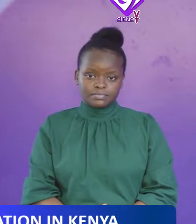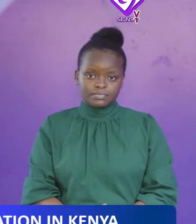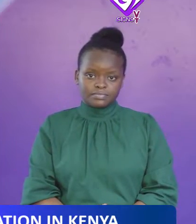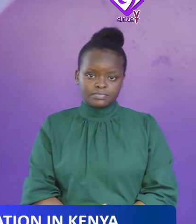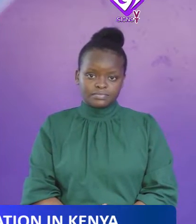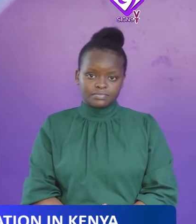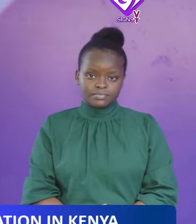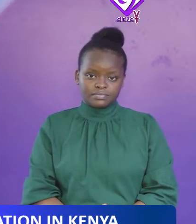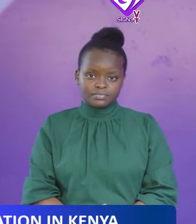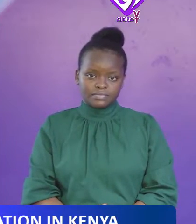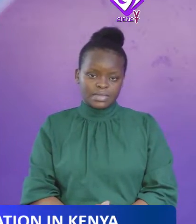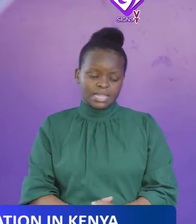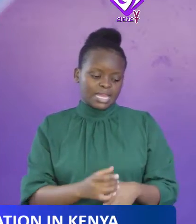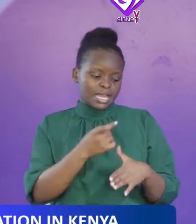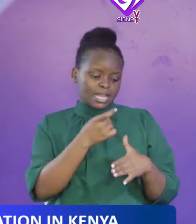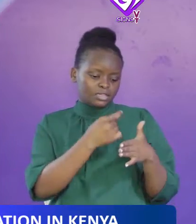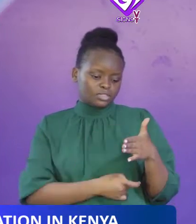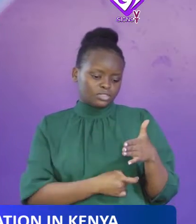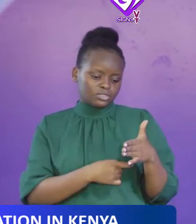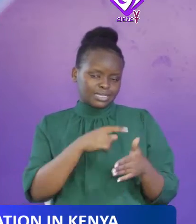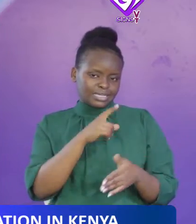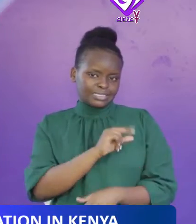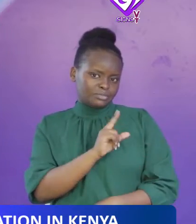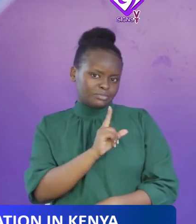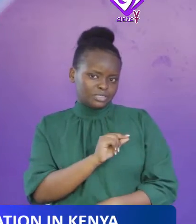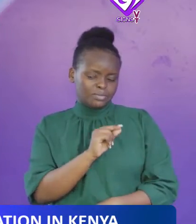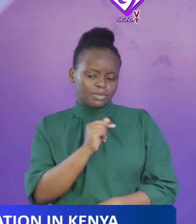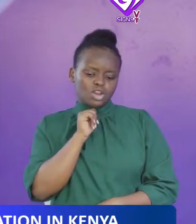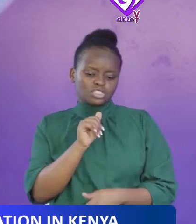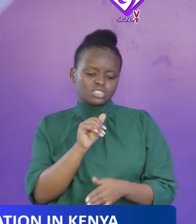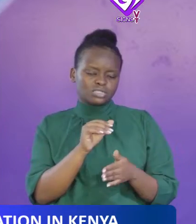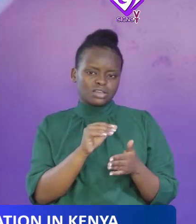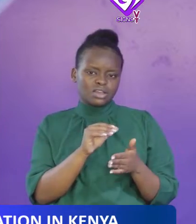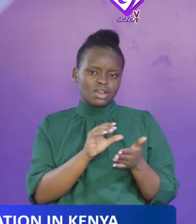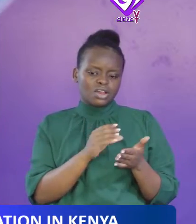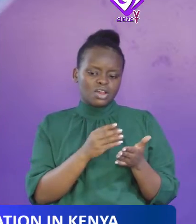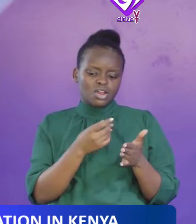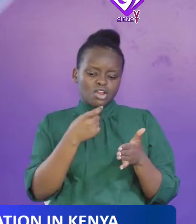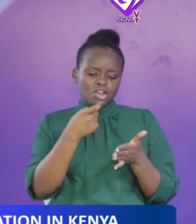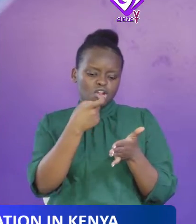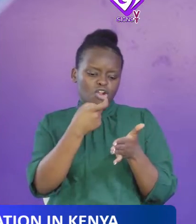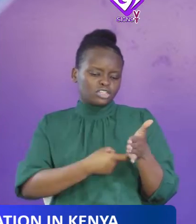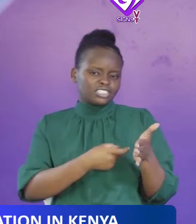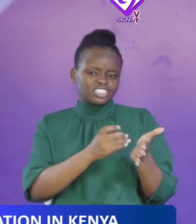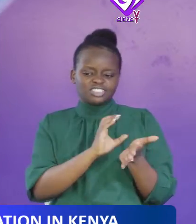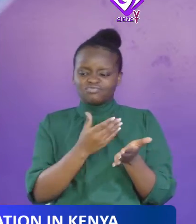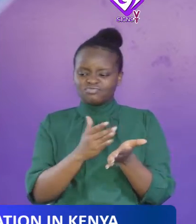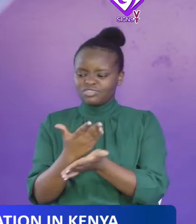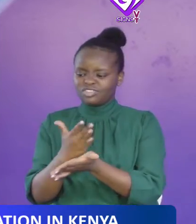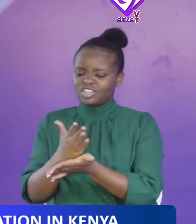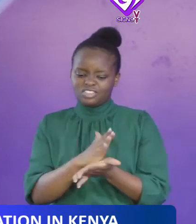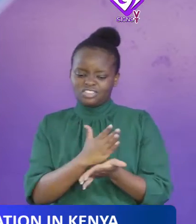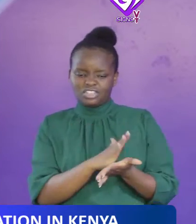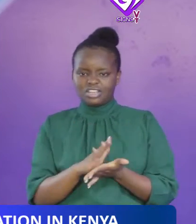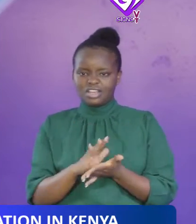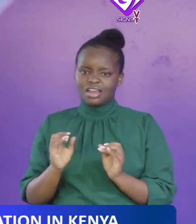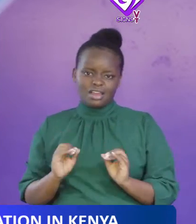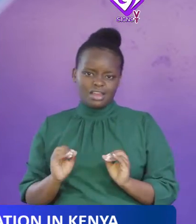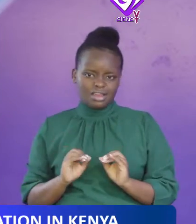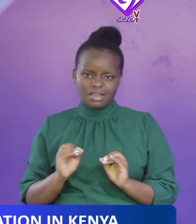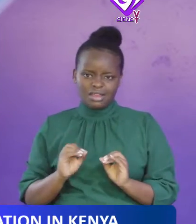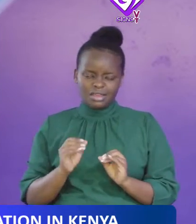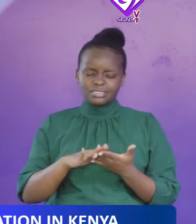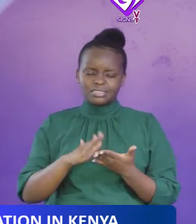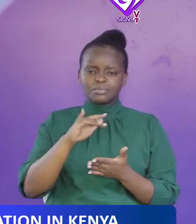affordability in higher education is not cost sharing. It's not supposed to be a cost sharing thing. It's supposed to be more of a